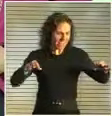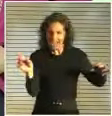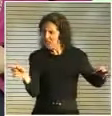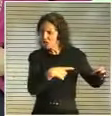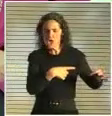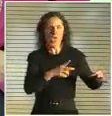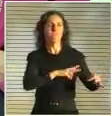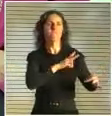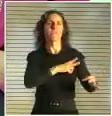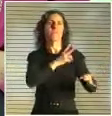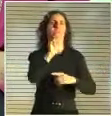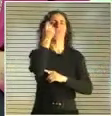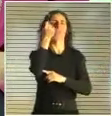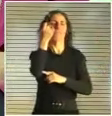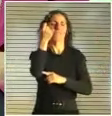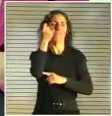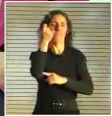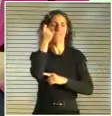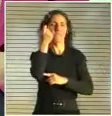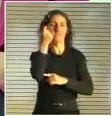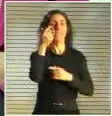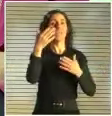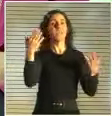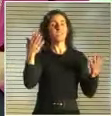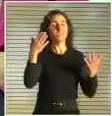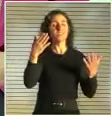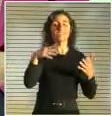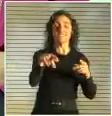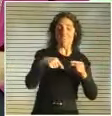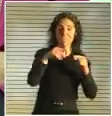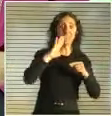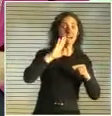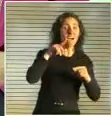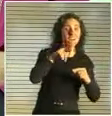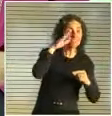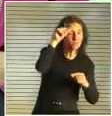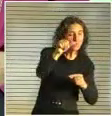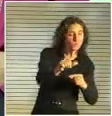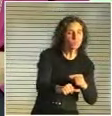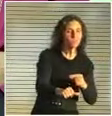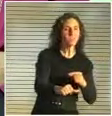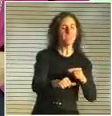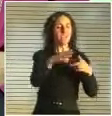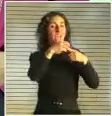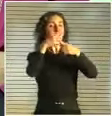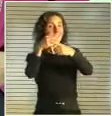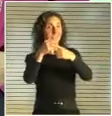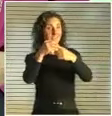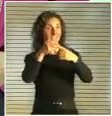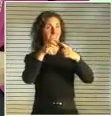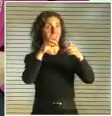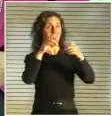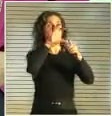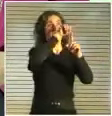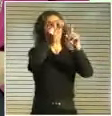spoke previously, destination leaders are making significant commitments to their locations to